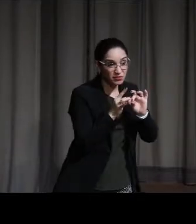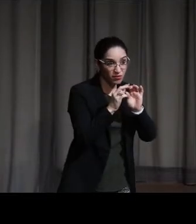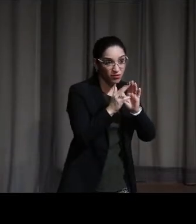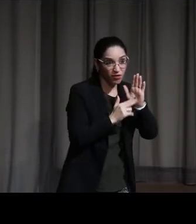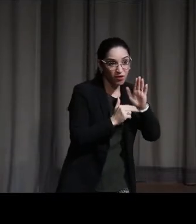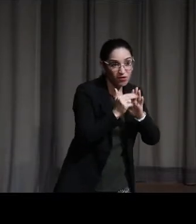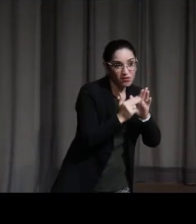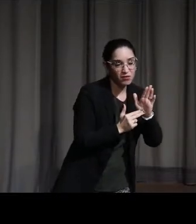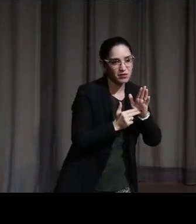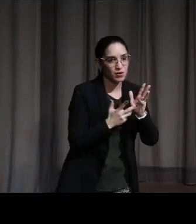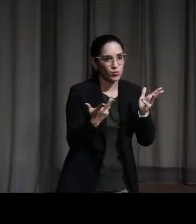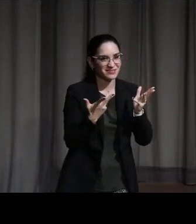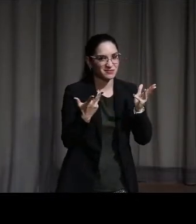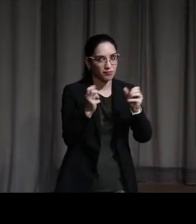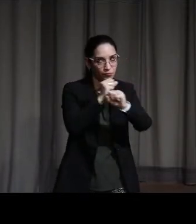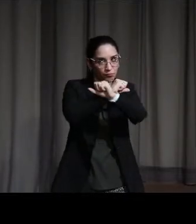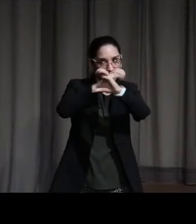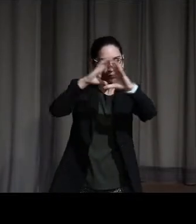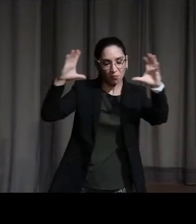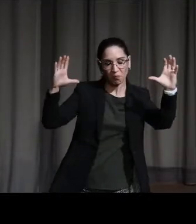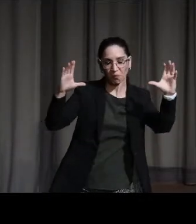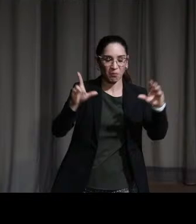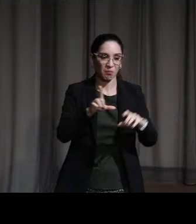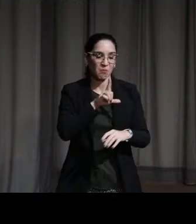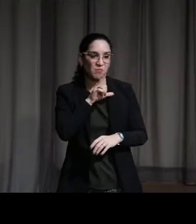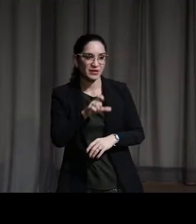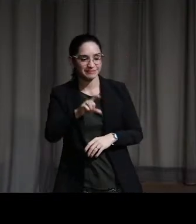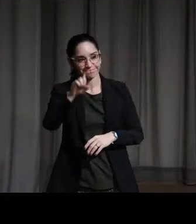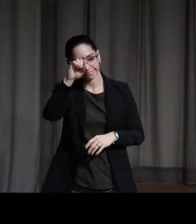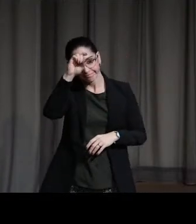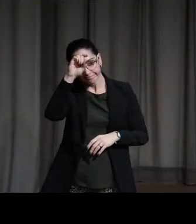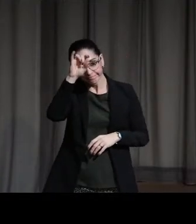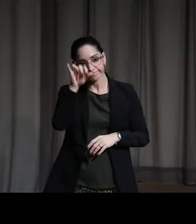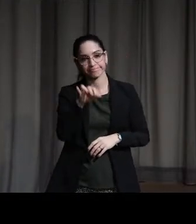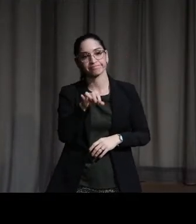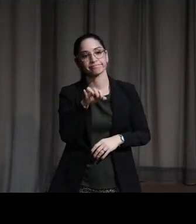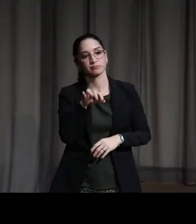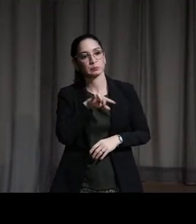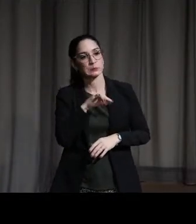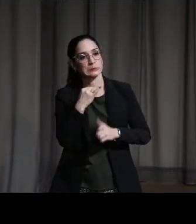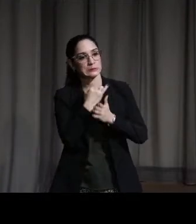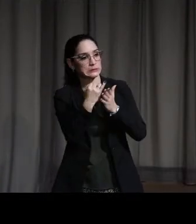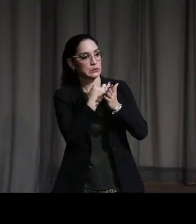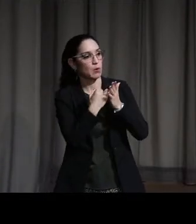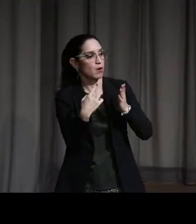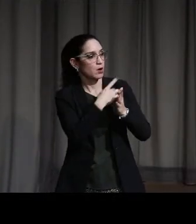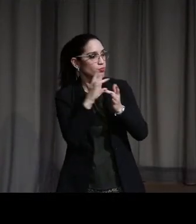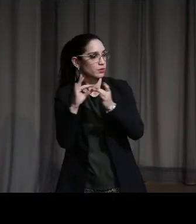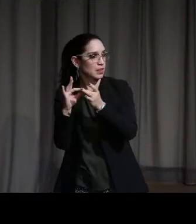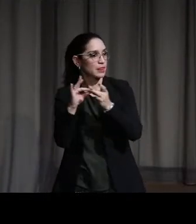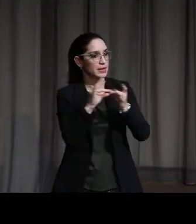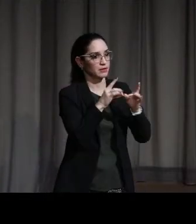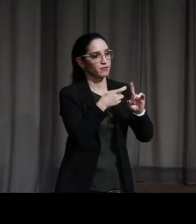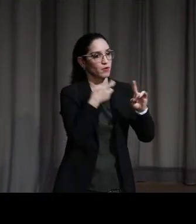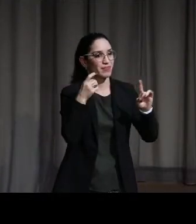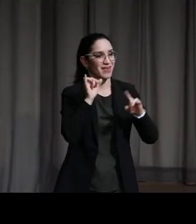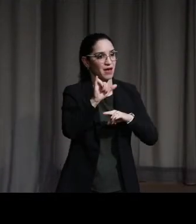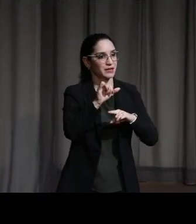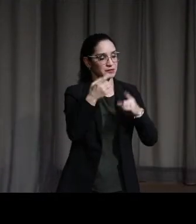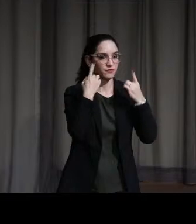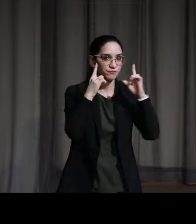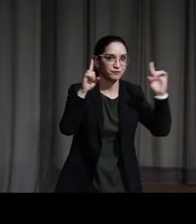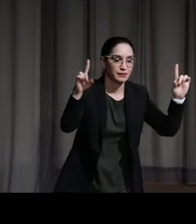terms of the broader picture of the time, I can't help but think about this work of art in relation to that infamous essay.